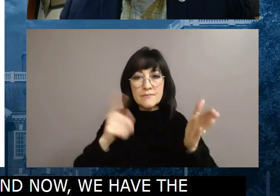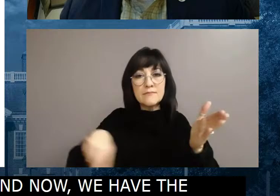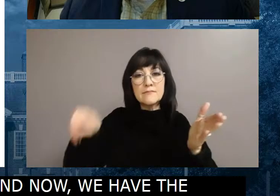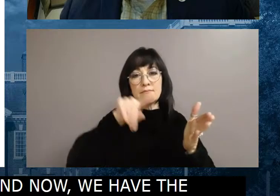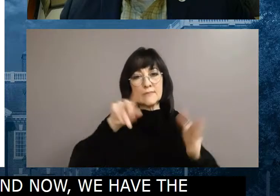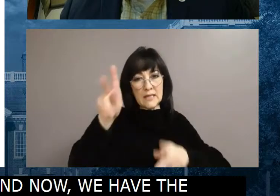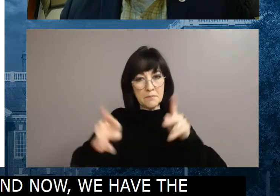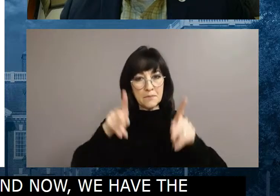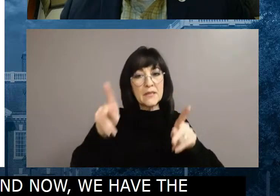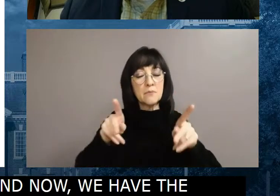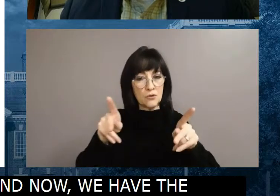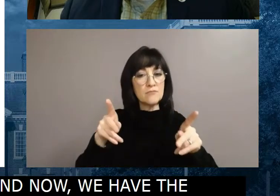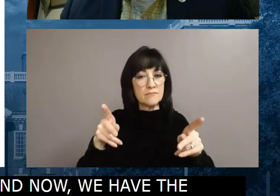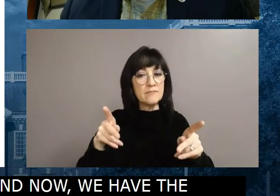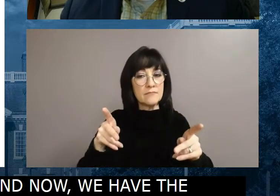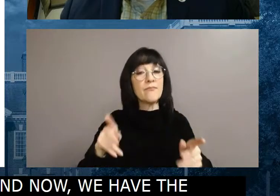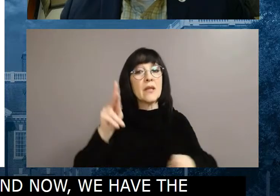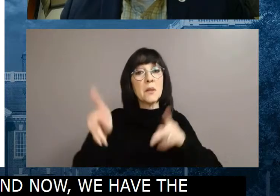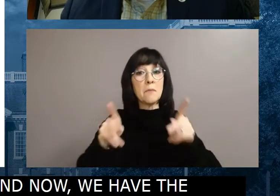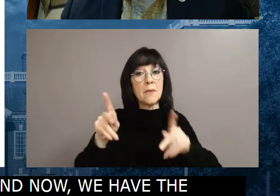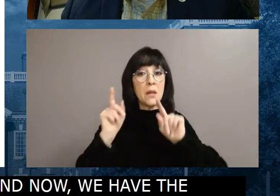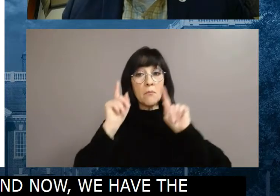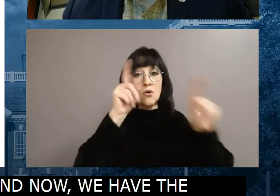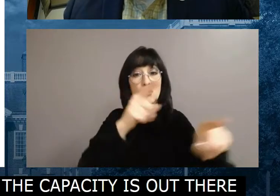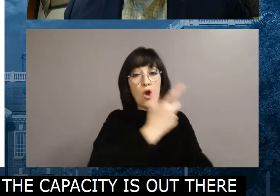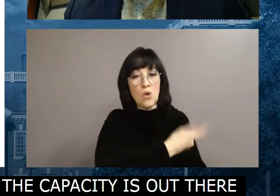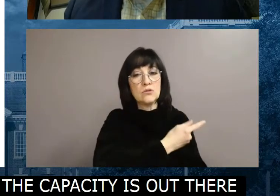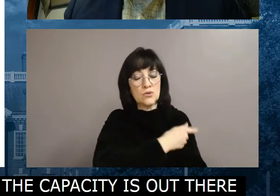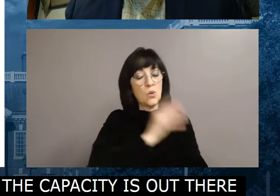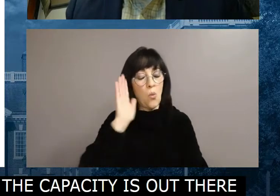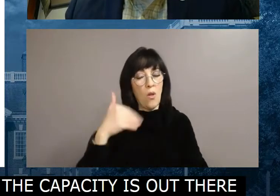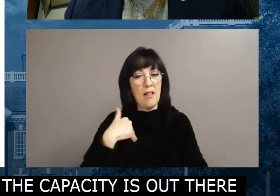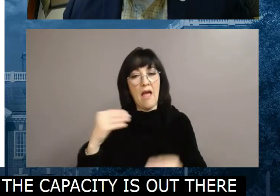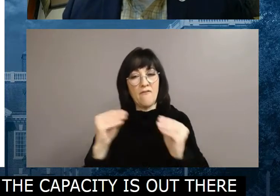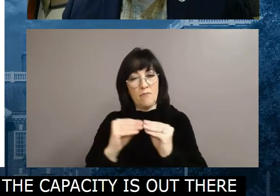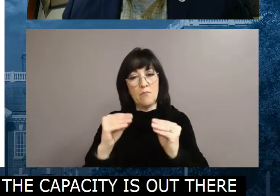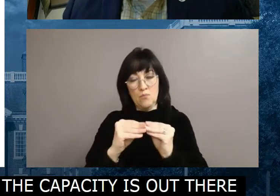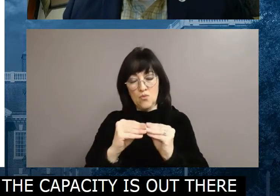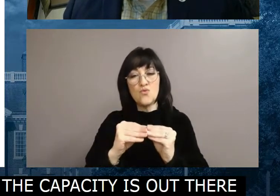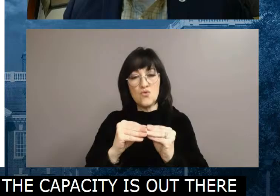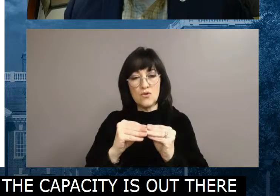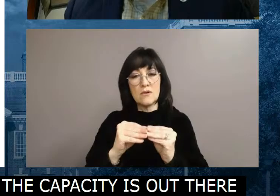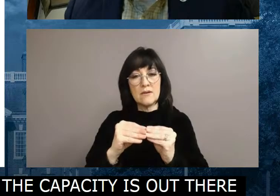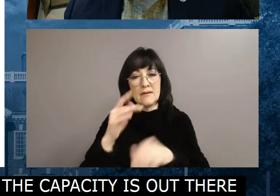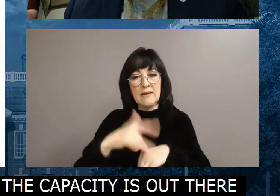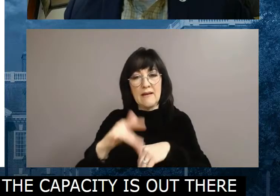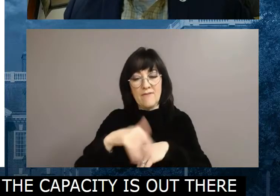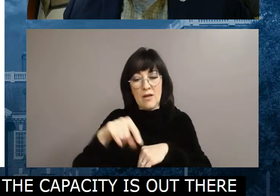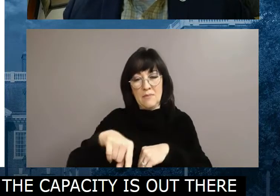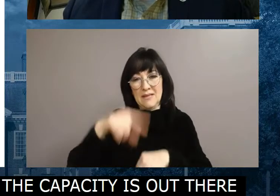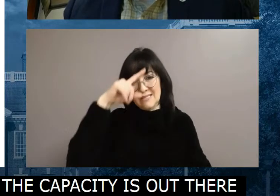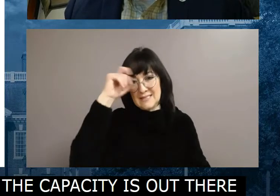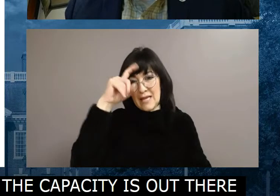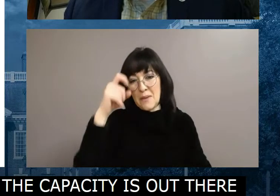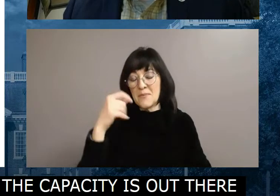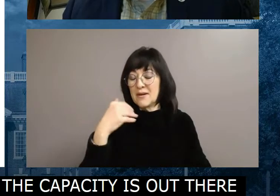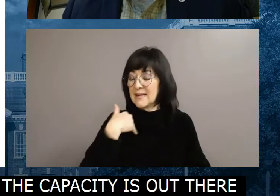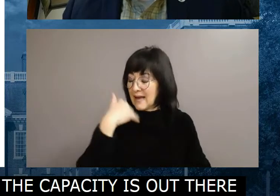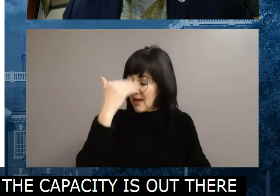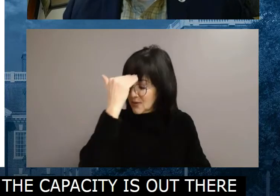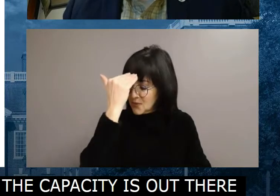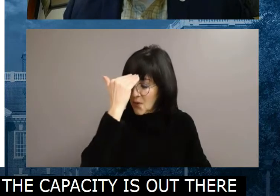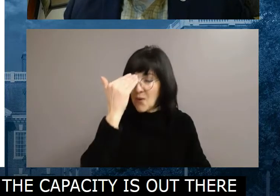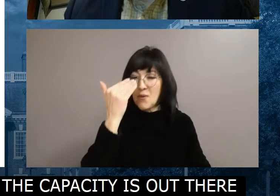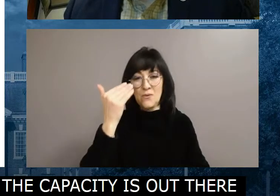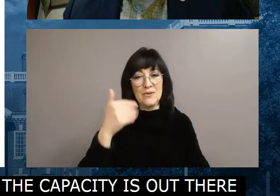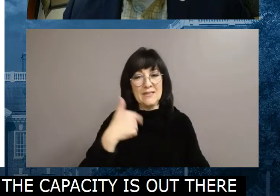And, we'll hopefully have better days in the summer ahead of us. So as I get into the testing numbers, I say that and I beg it and I stress the